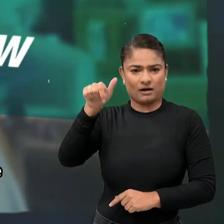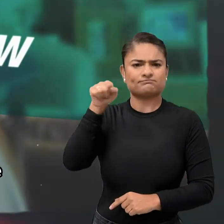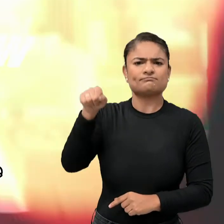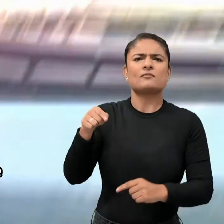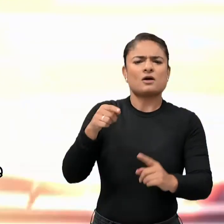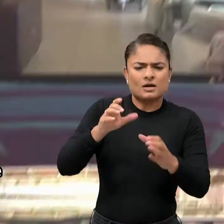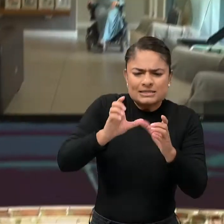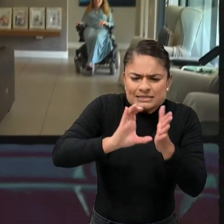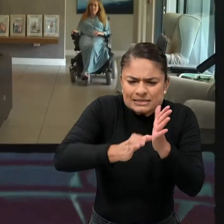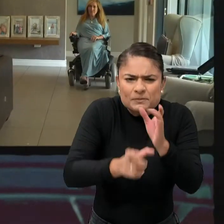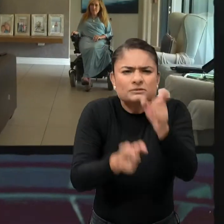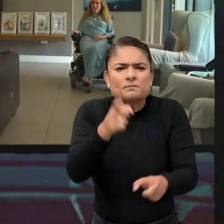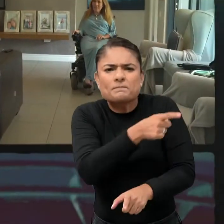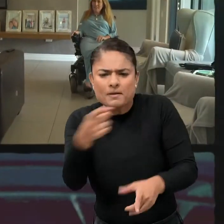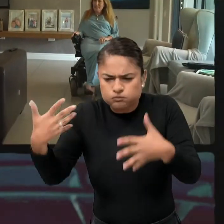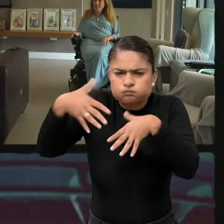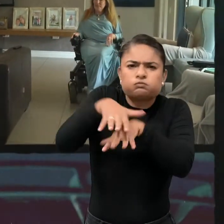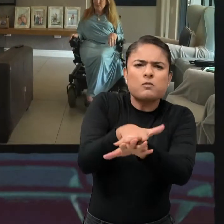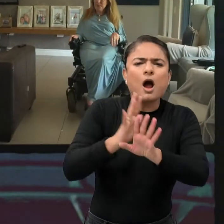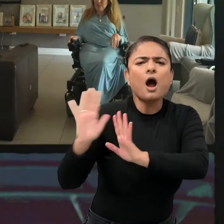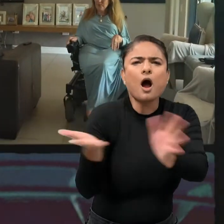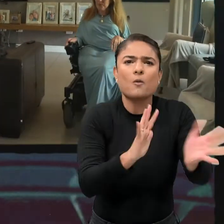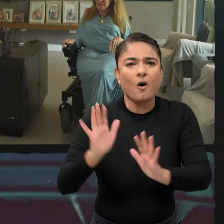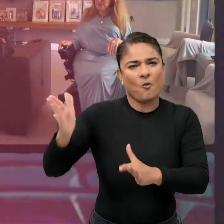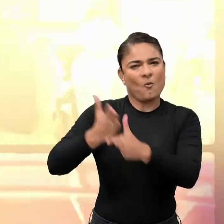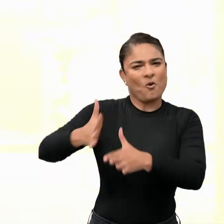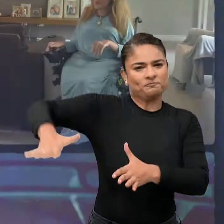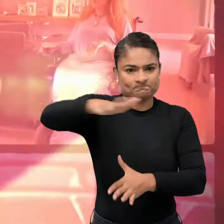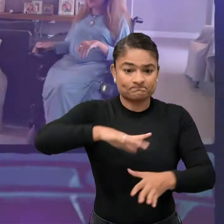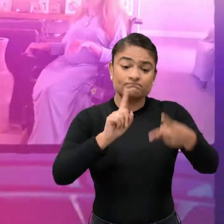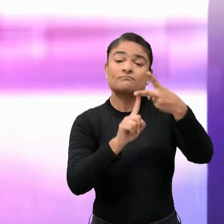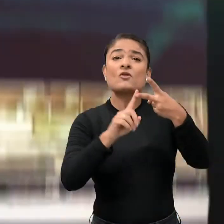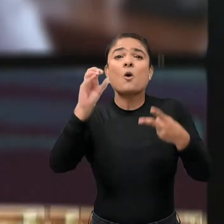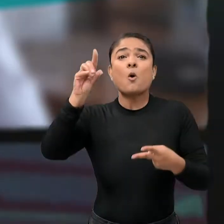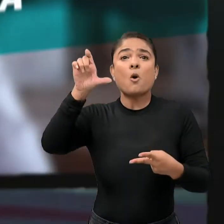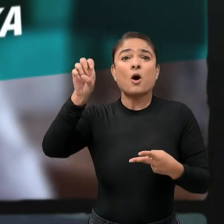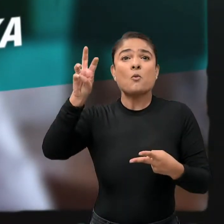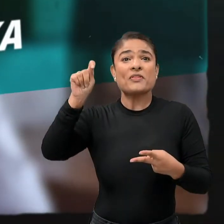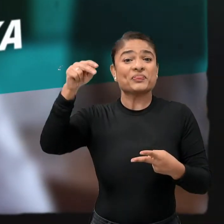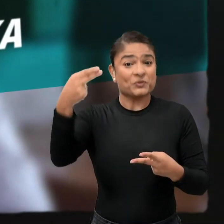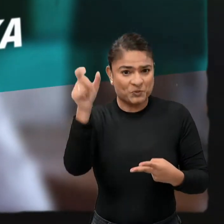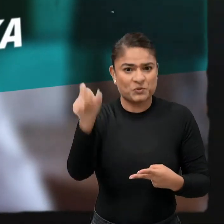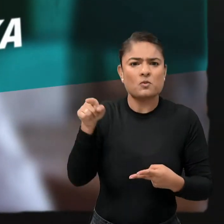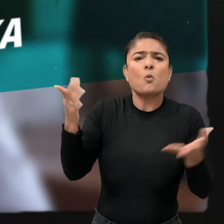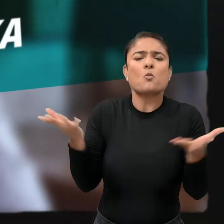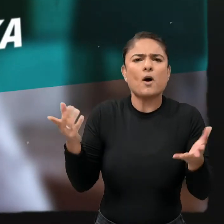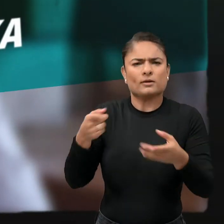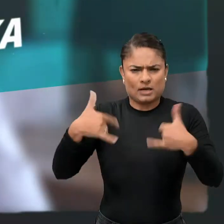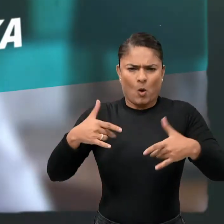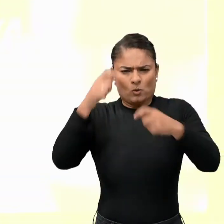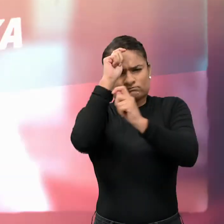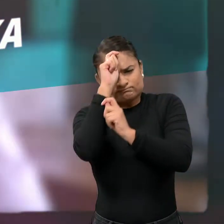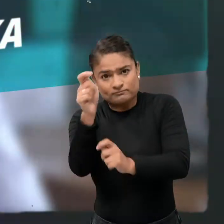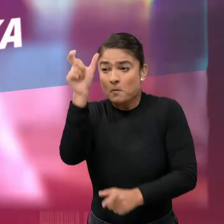it her mission in life to change the disability inclusion narrative in the workplace. We visit Olwethu Sipuka, once